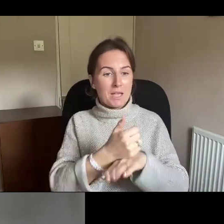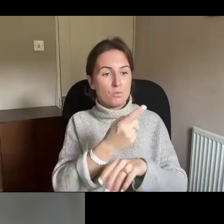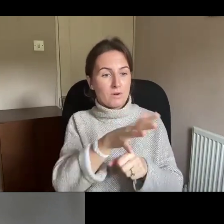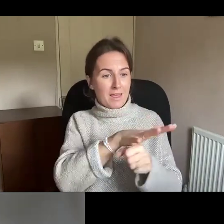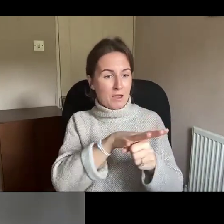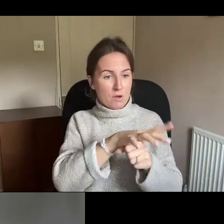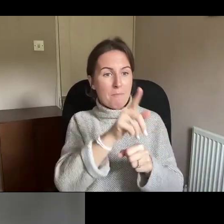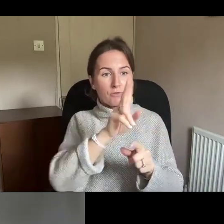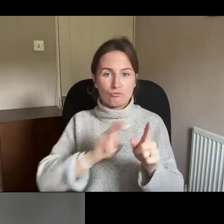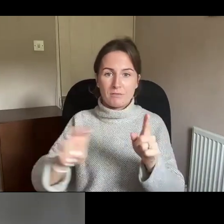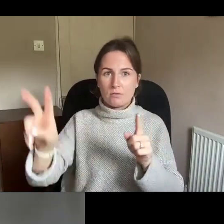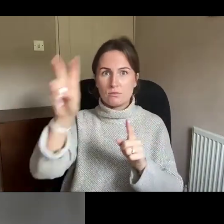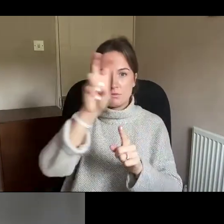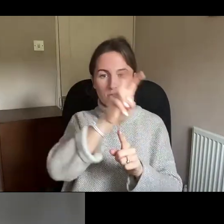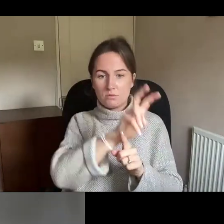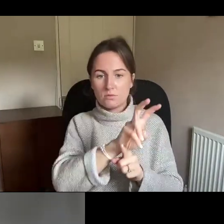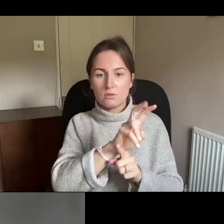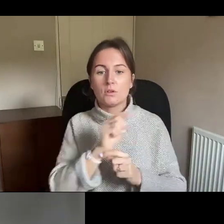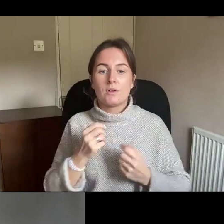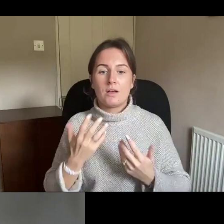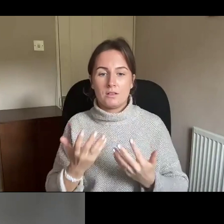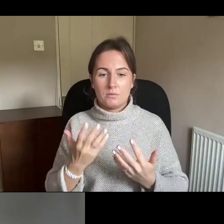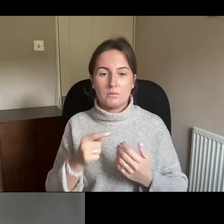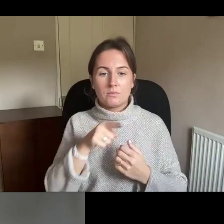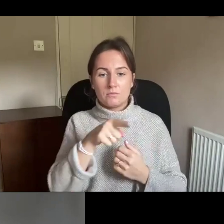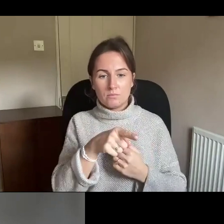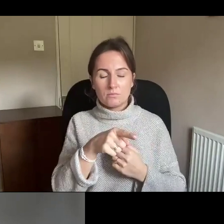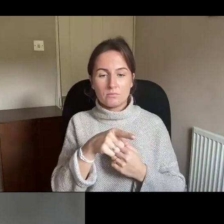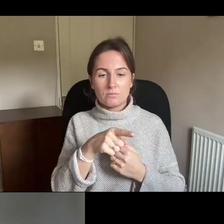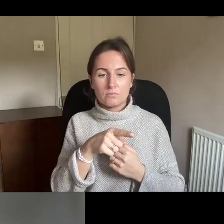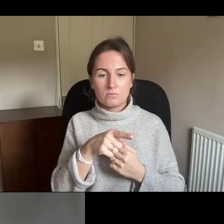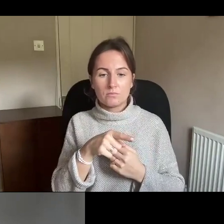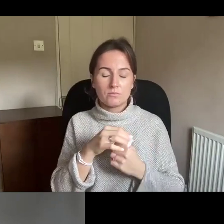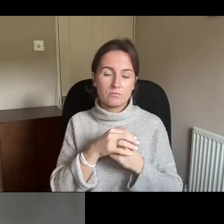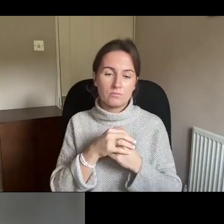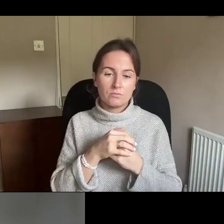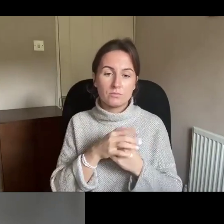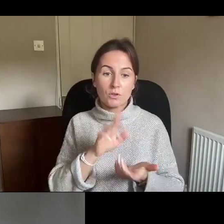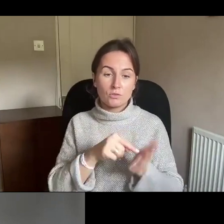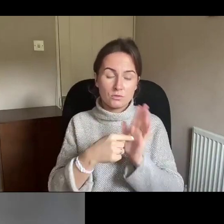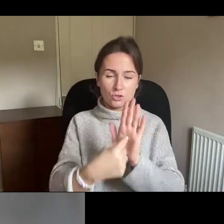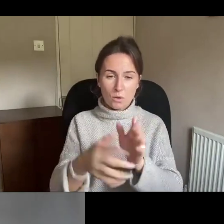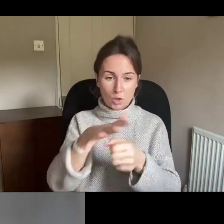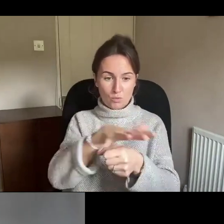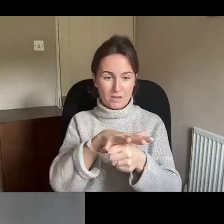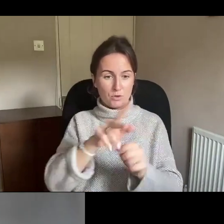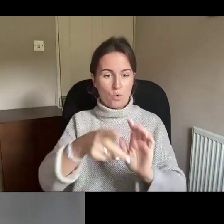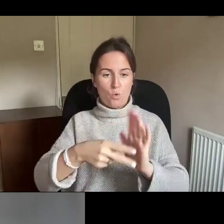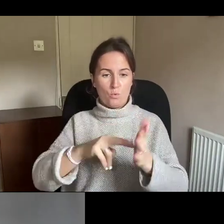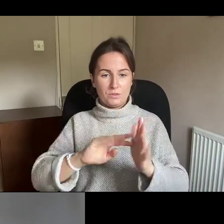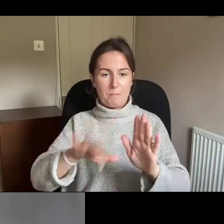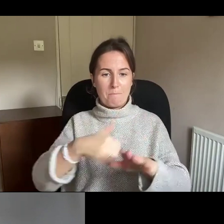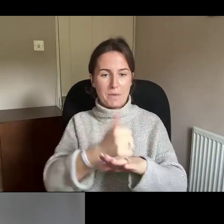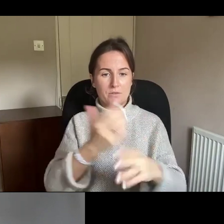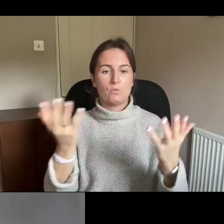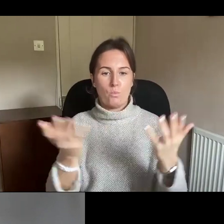travels all over the country. So currently it only shows the location of the organisation. And